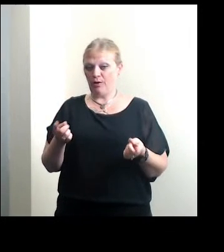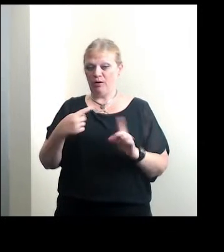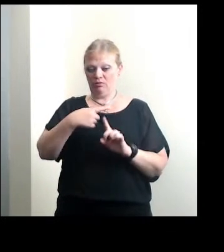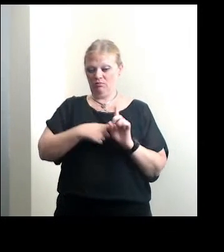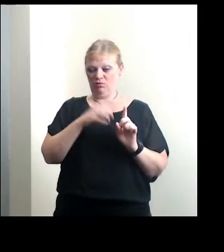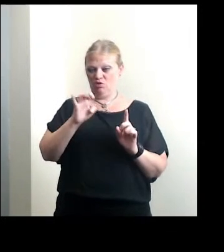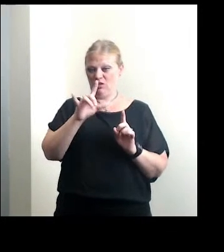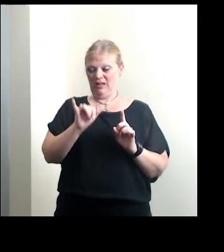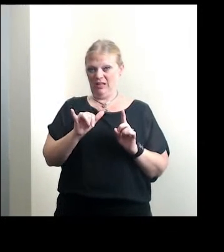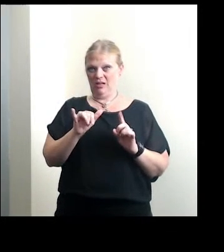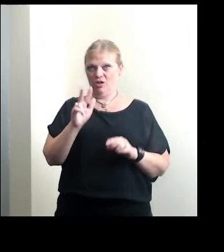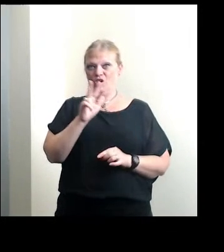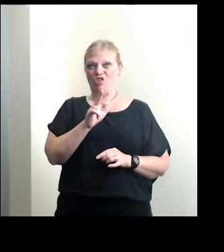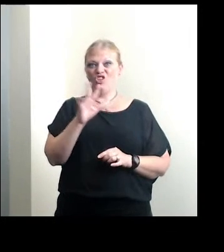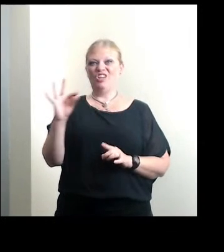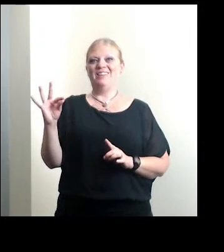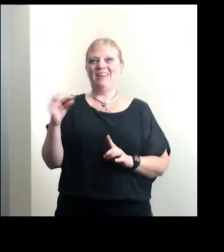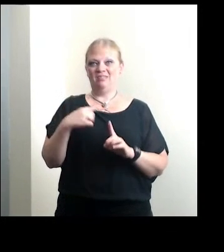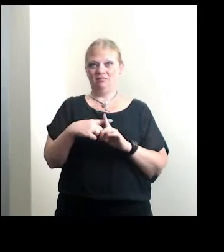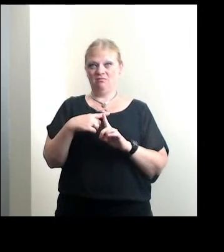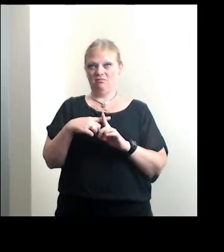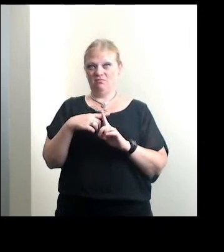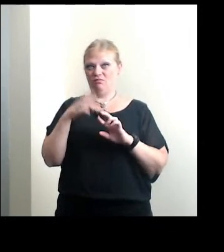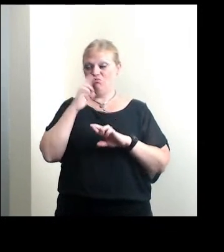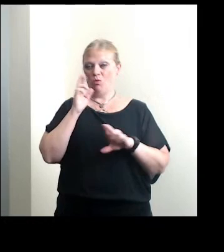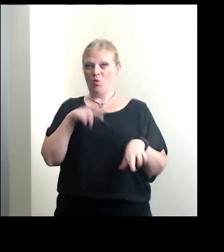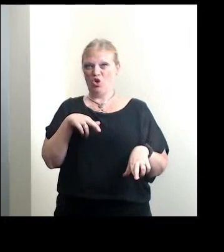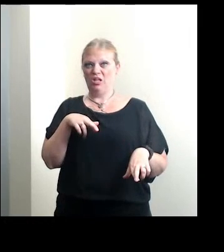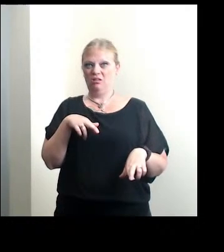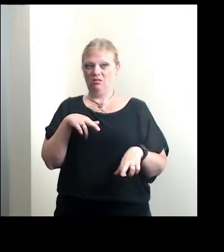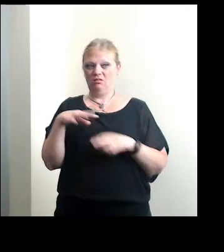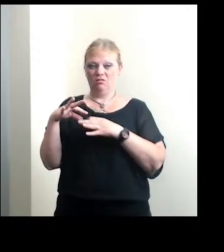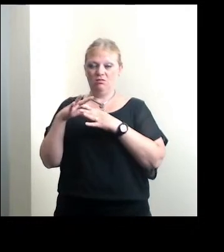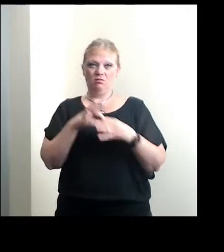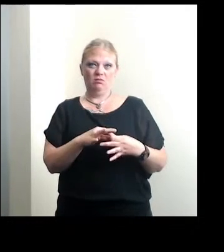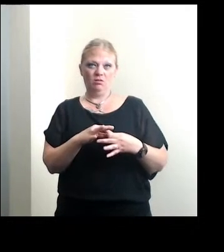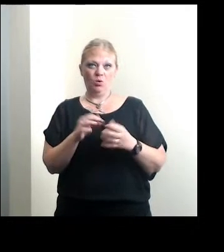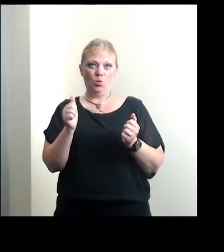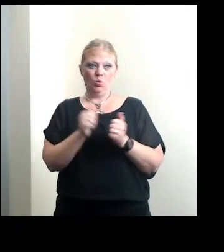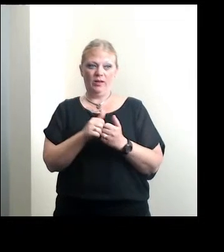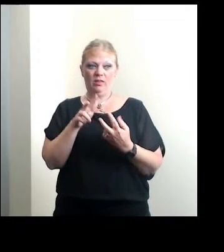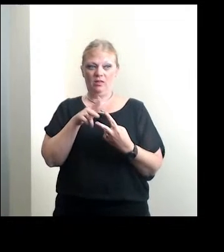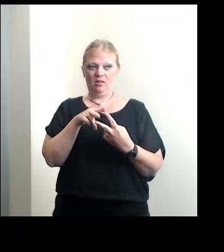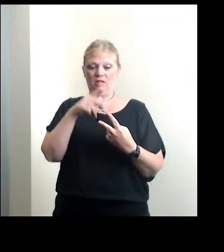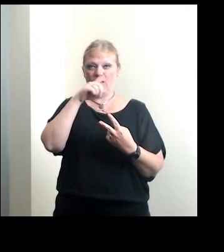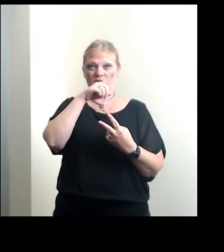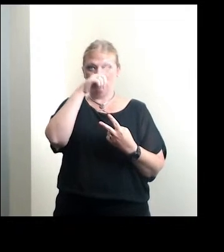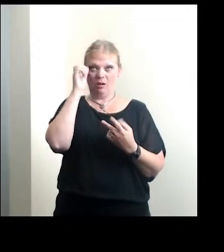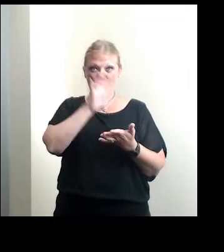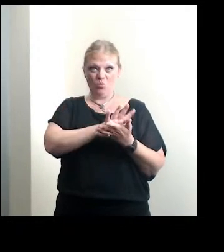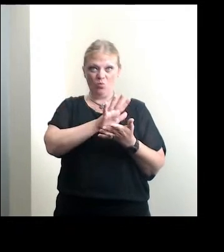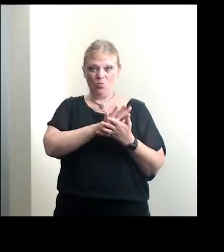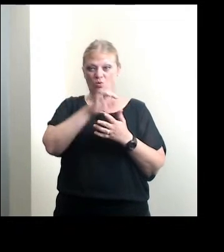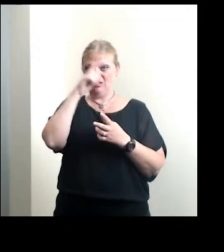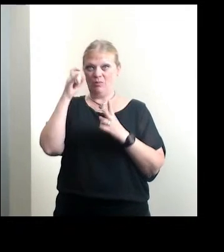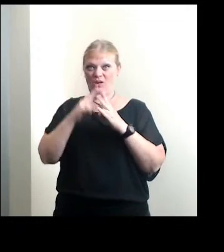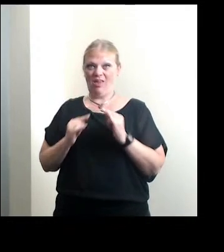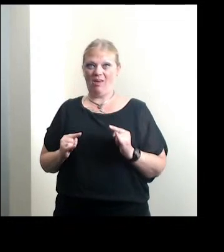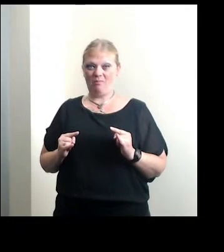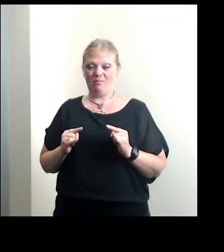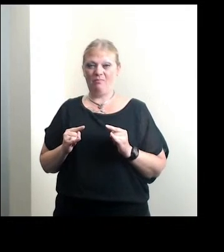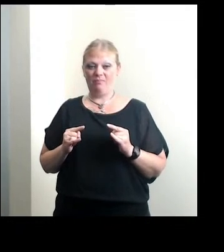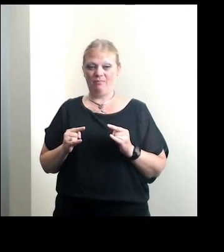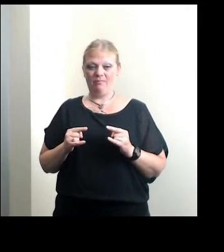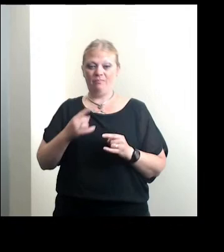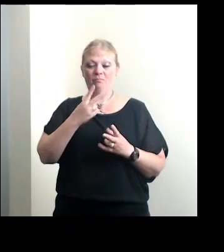July, we've had 39 cases that have been reported that have been associated with either a summer school or summer camp, both